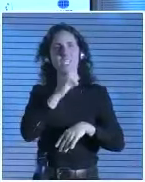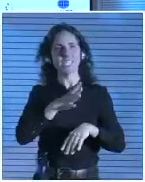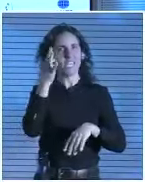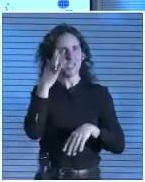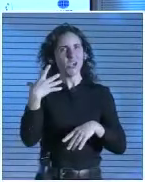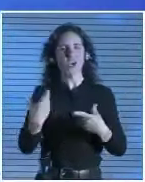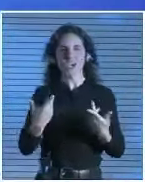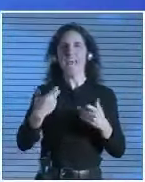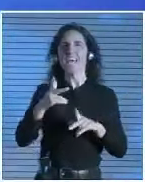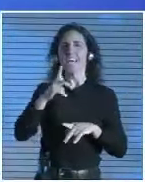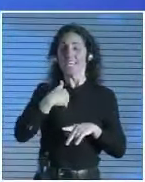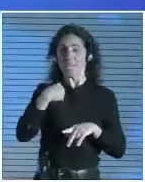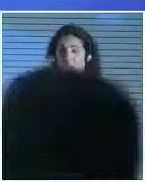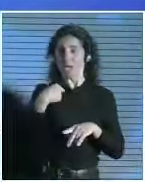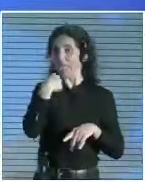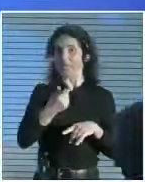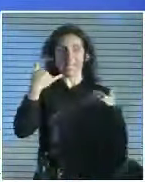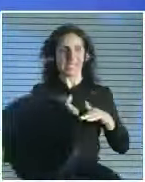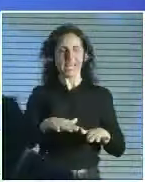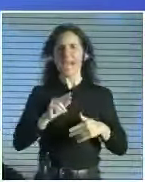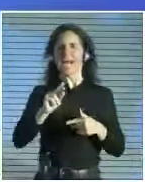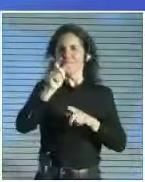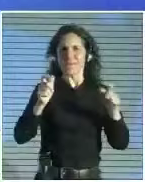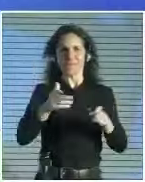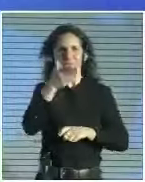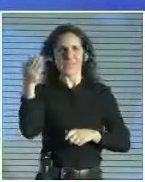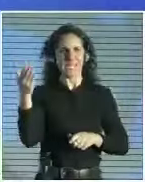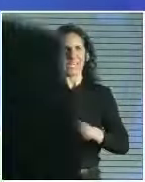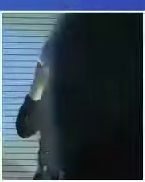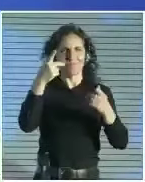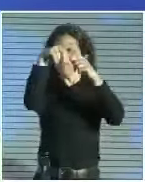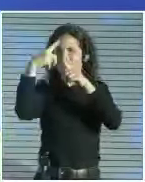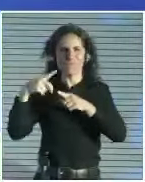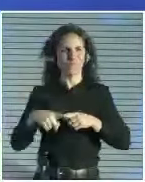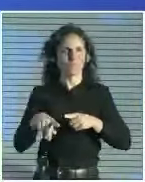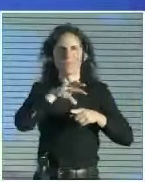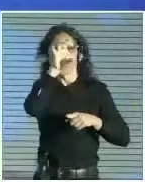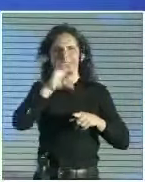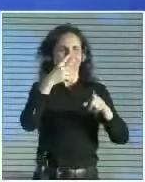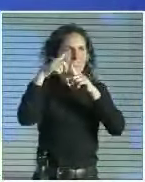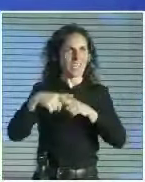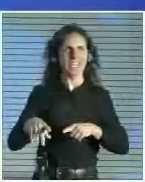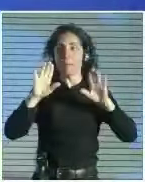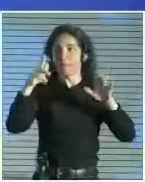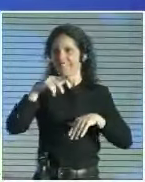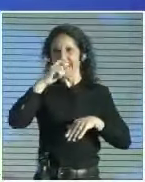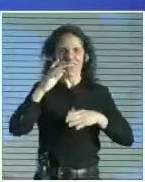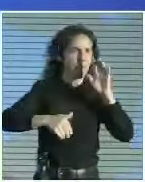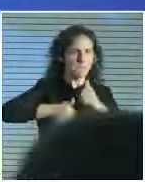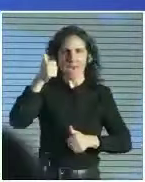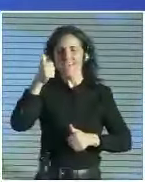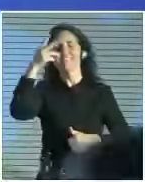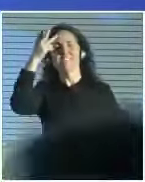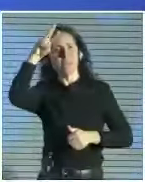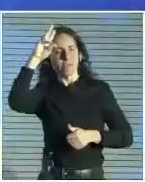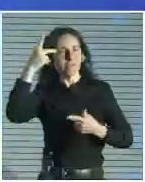so many nationalities. Like last year we did, but it was like Mexico, Canada, Italy, Germany, all over